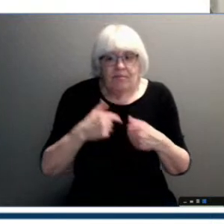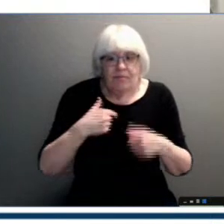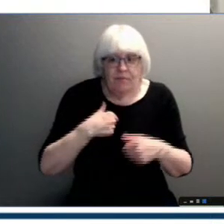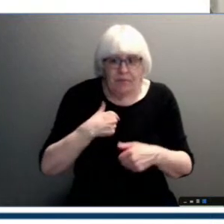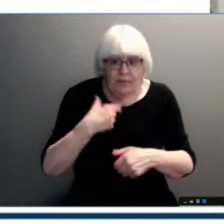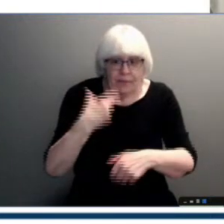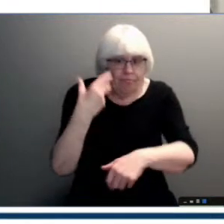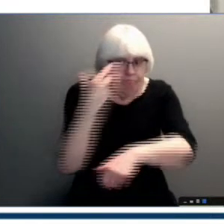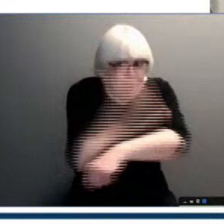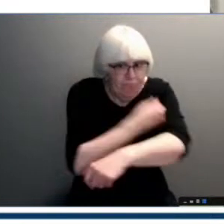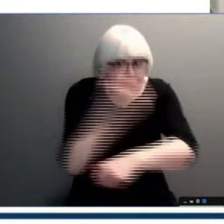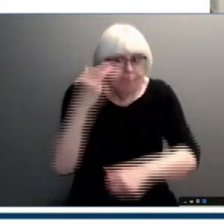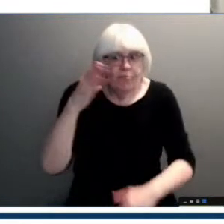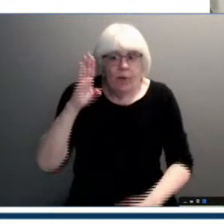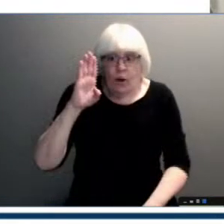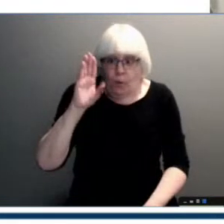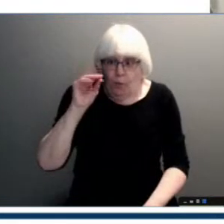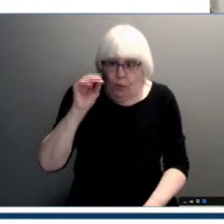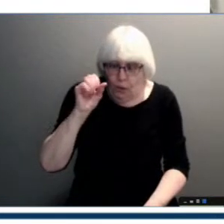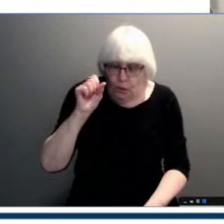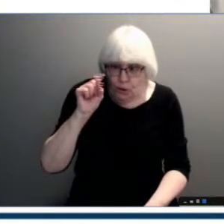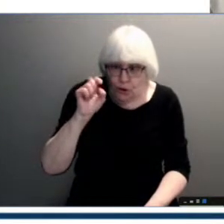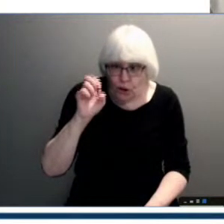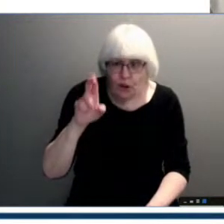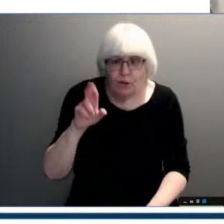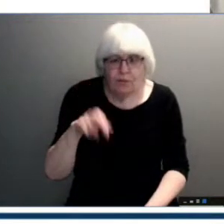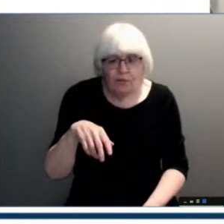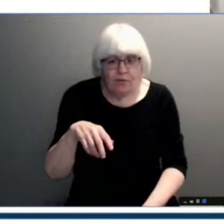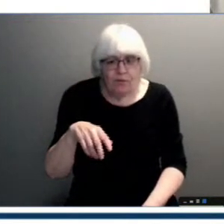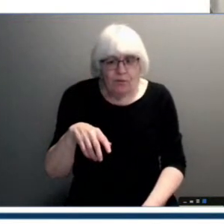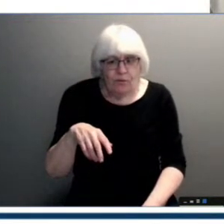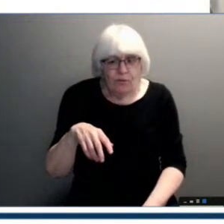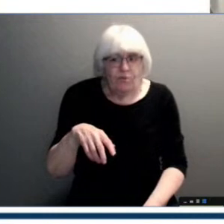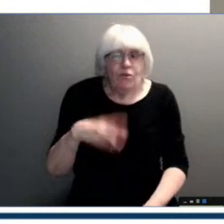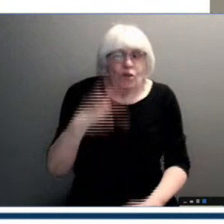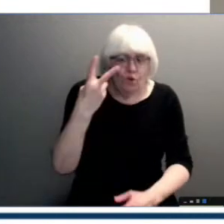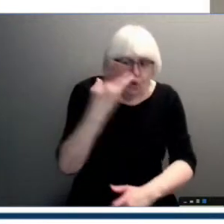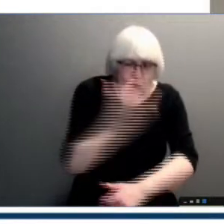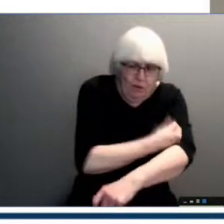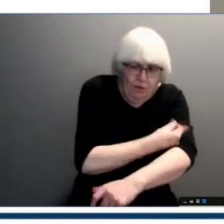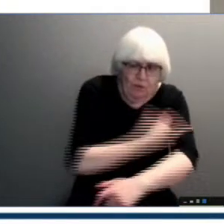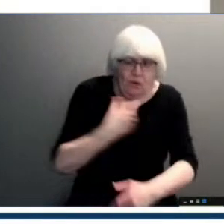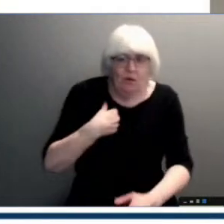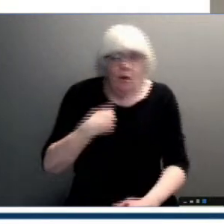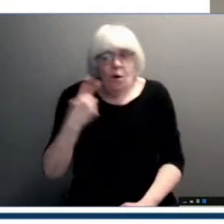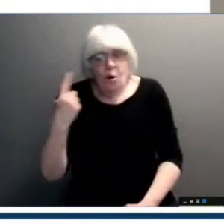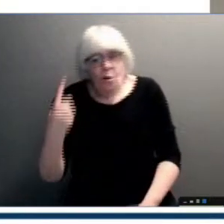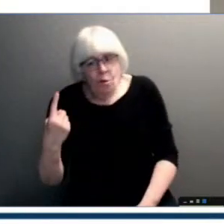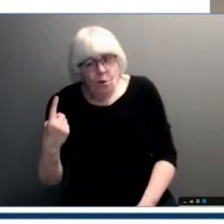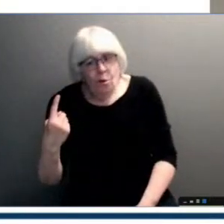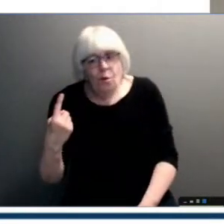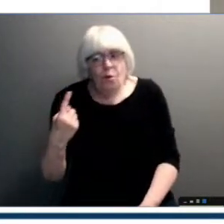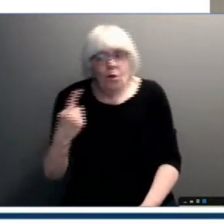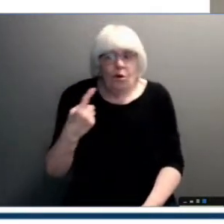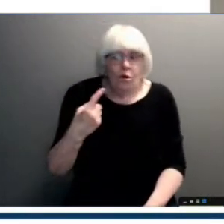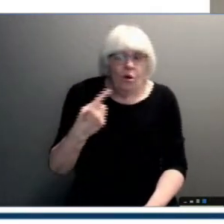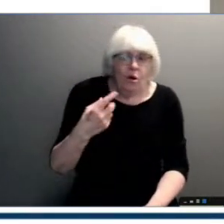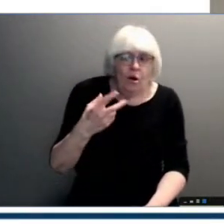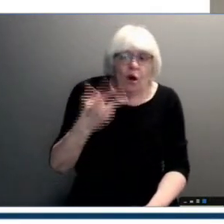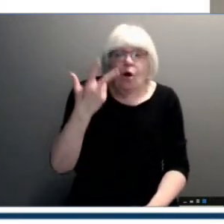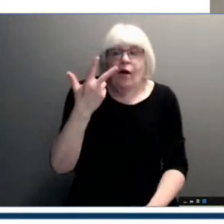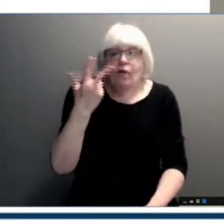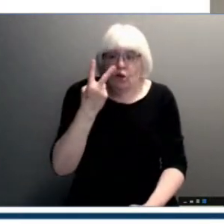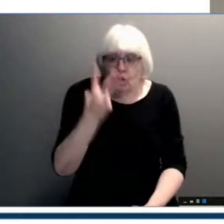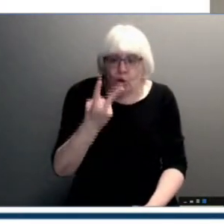new approach for people who got 1 or 2 doses of AstraZeneca? No, my understanding of the evidence is that you've got what's called a